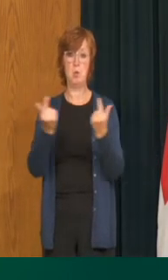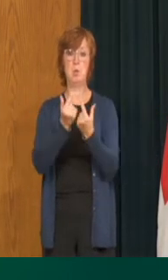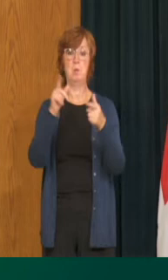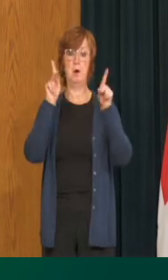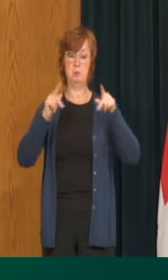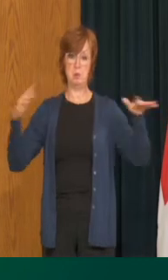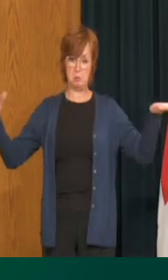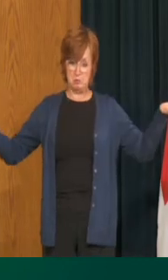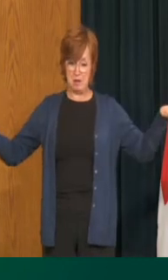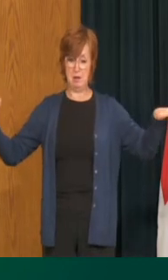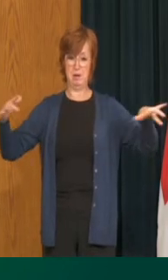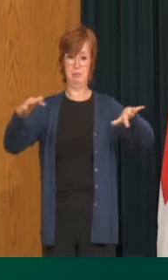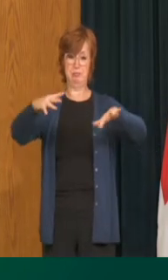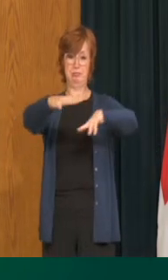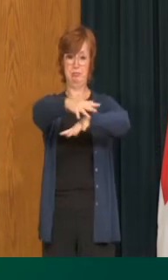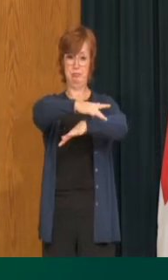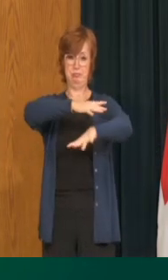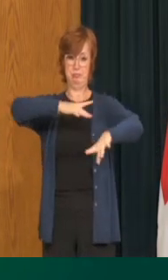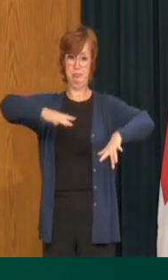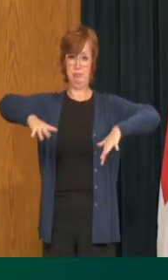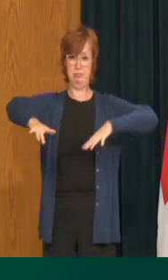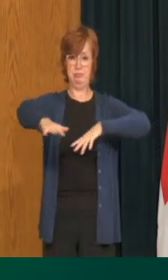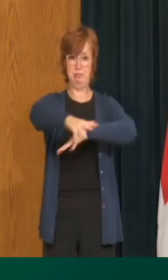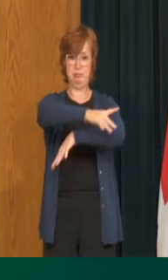in saying that, there are some,